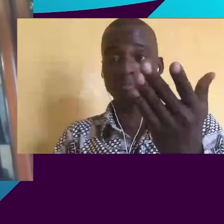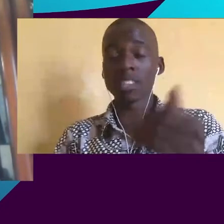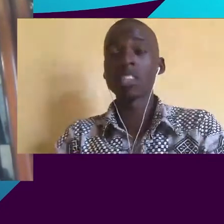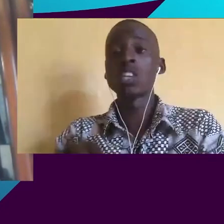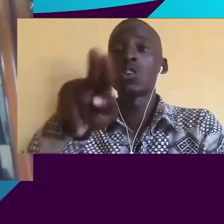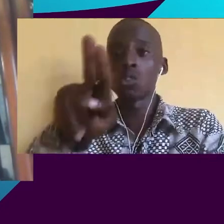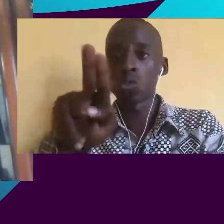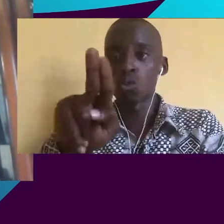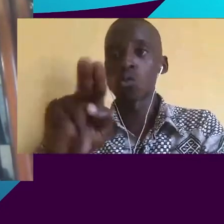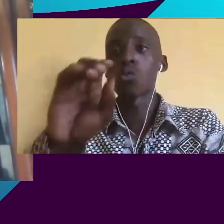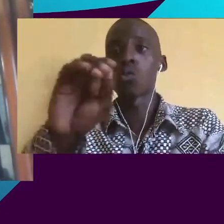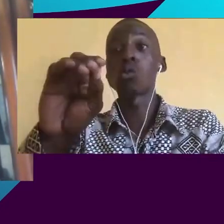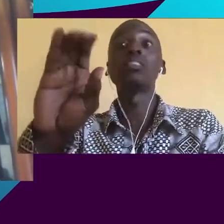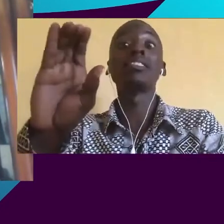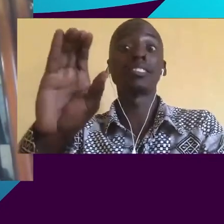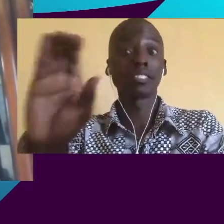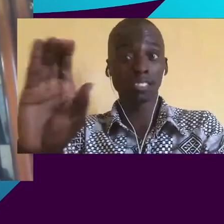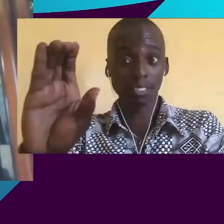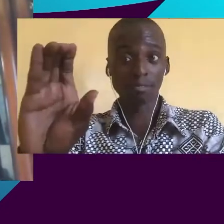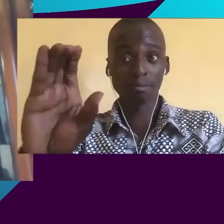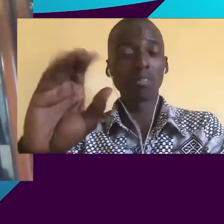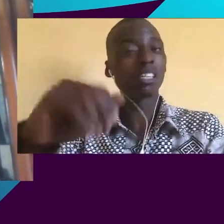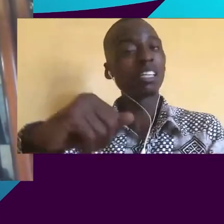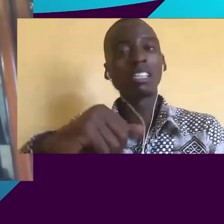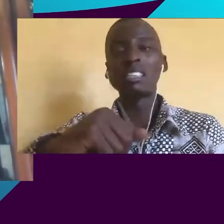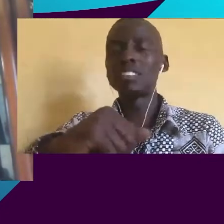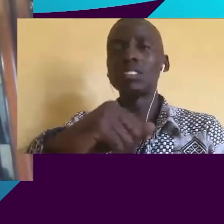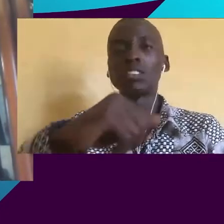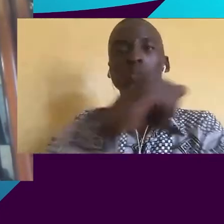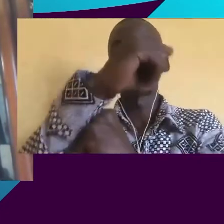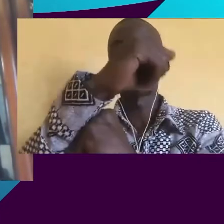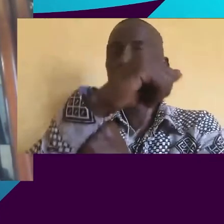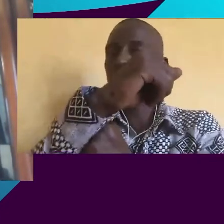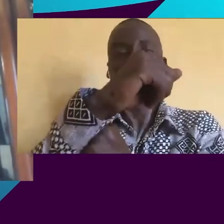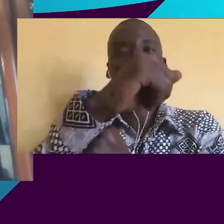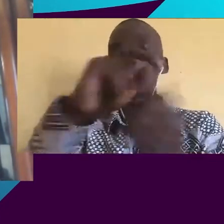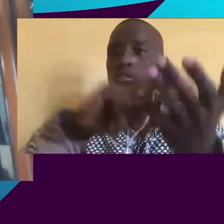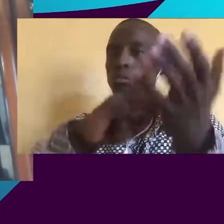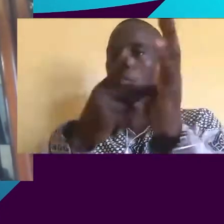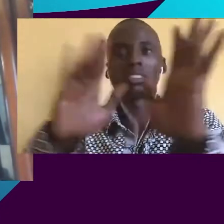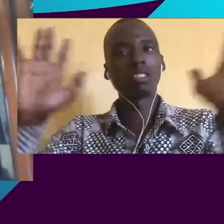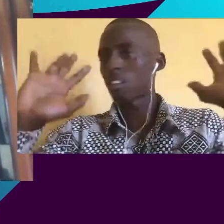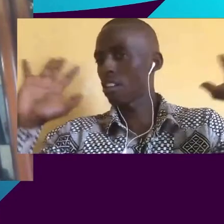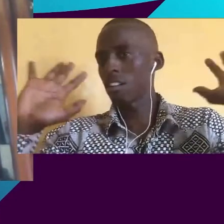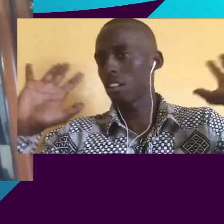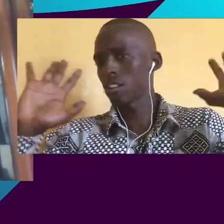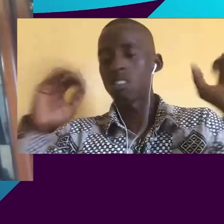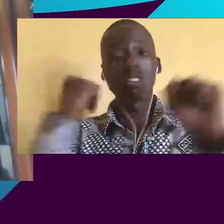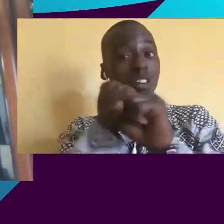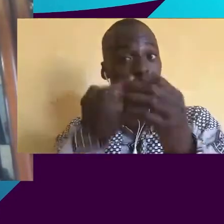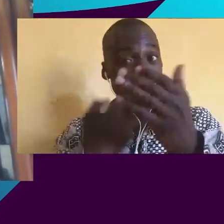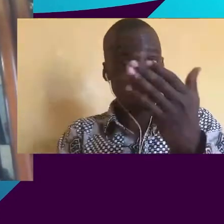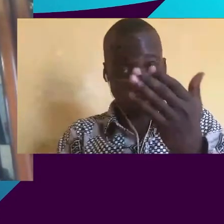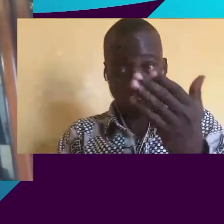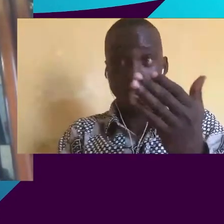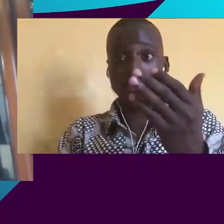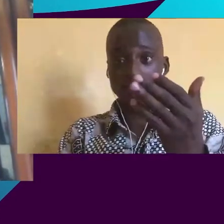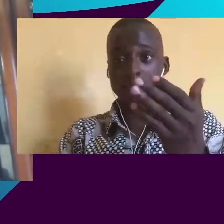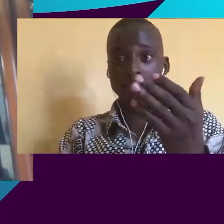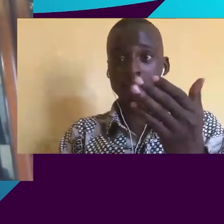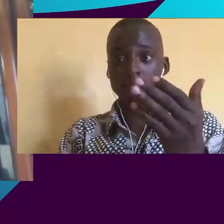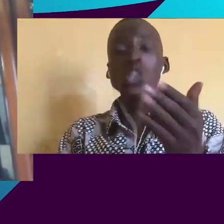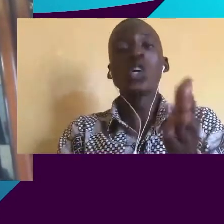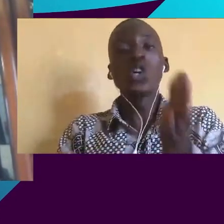necessarily sponsor or go get projects. What we do is to leverage on what is existing. For